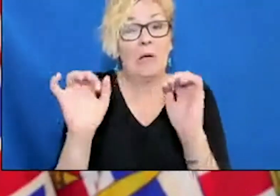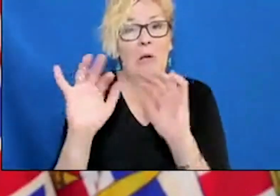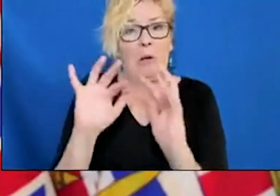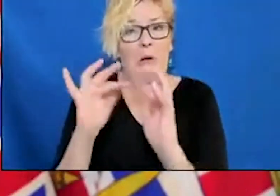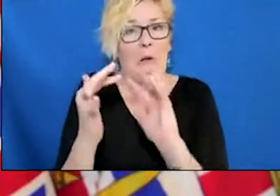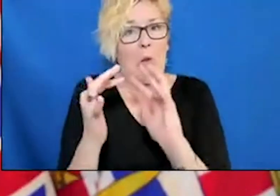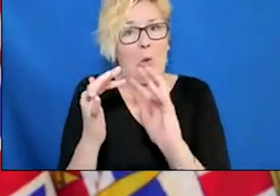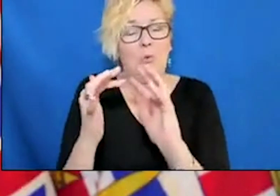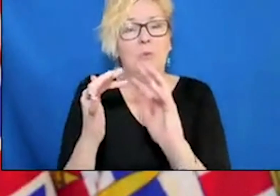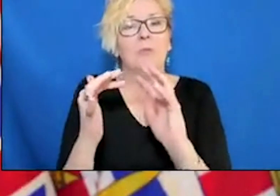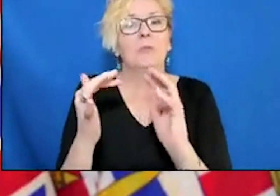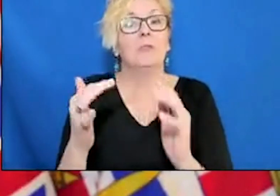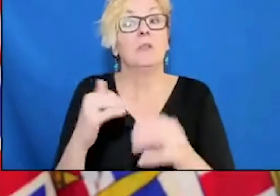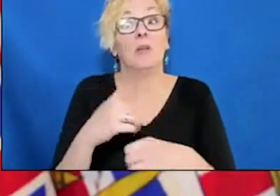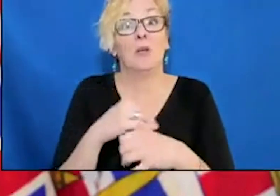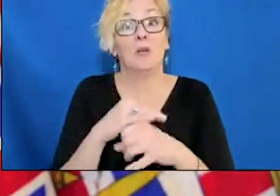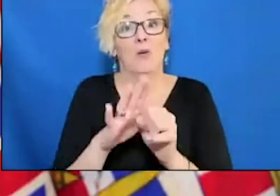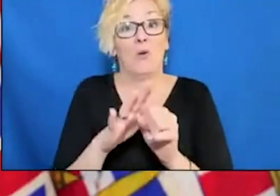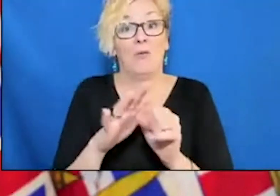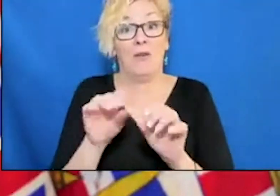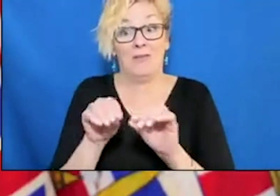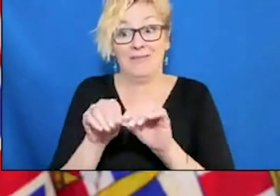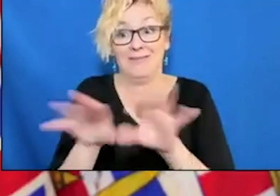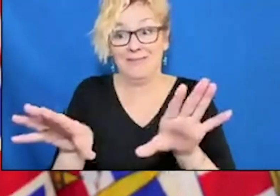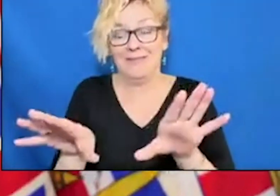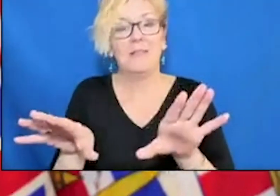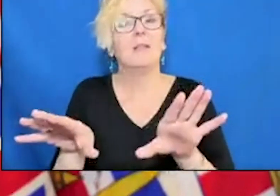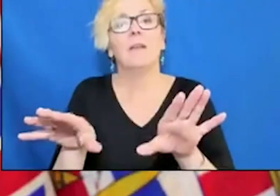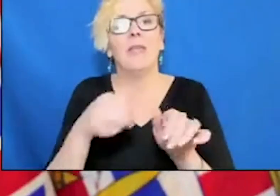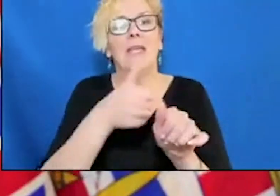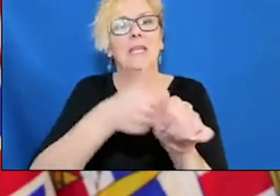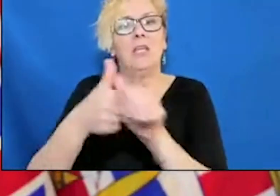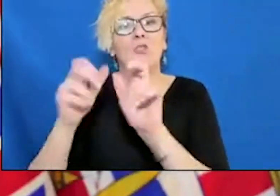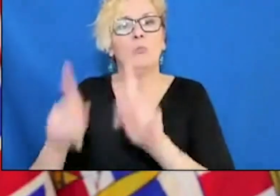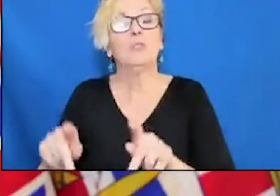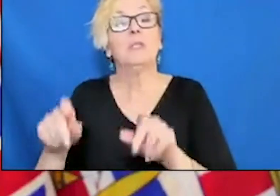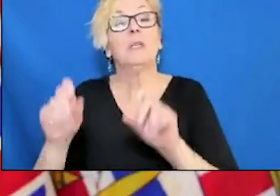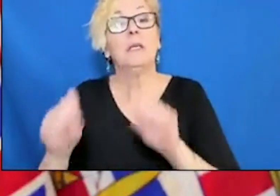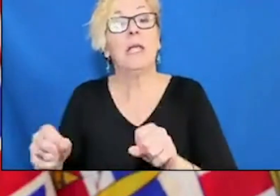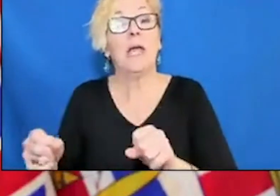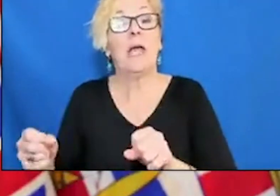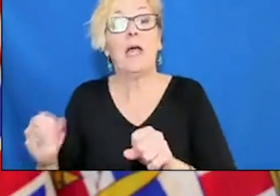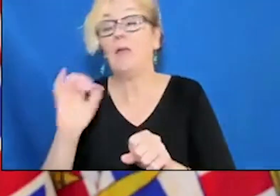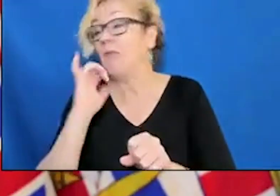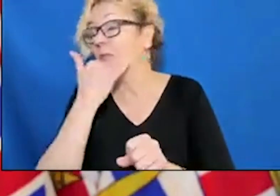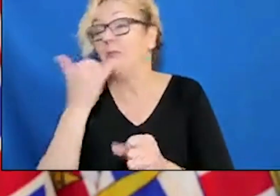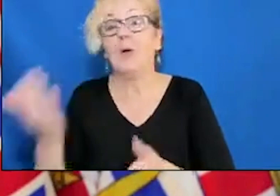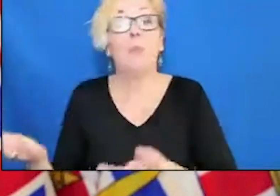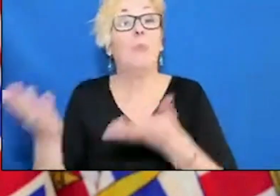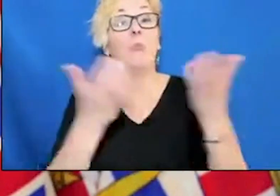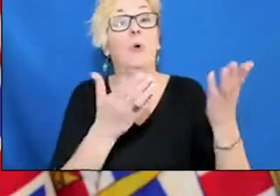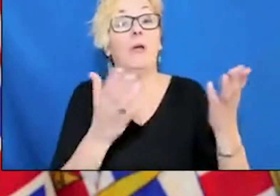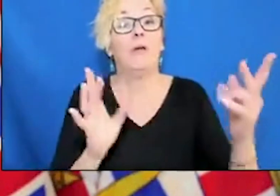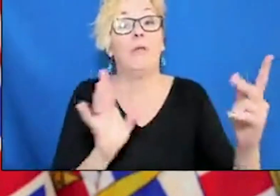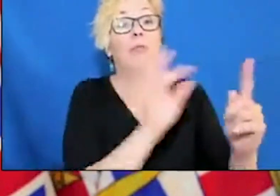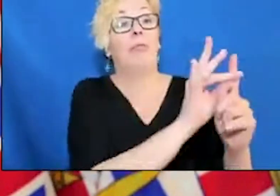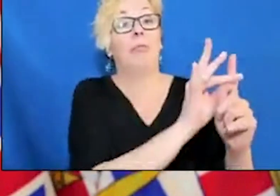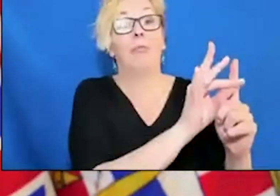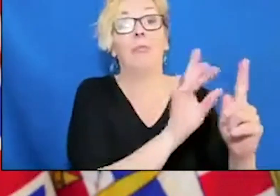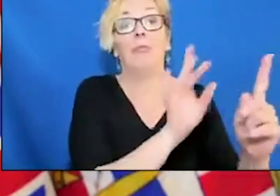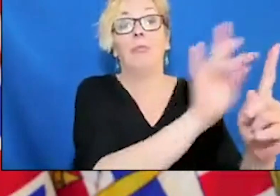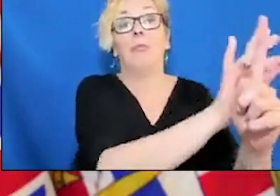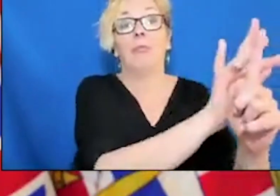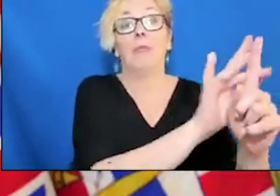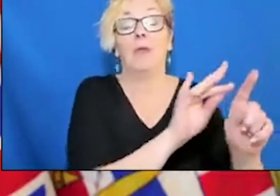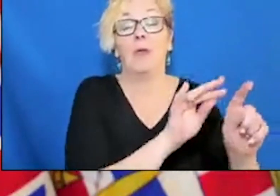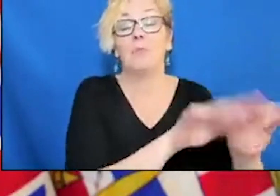seen clusters related to some of the youth sports settings. Again, not the kids so much,